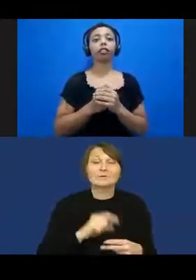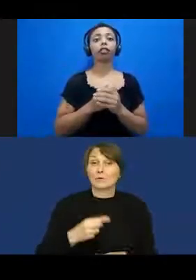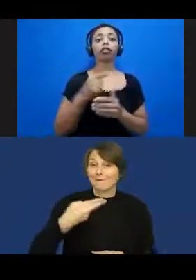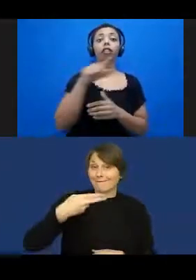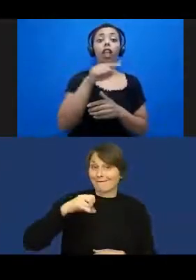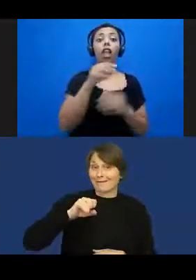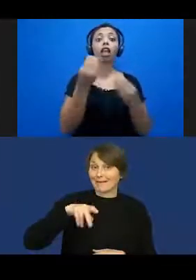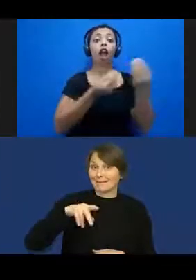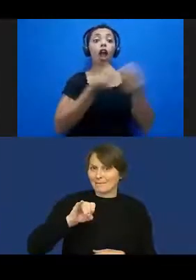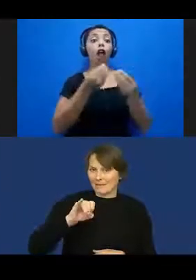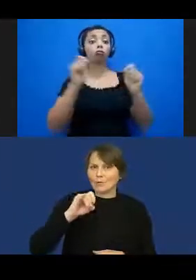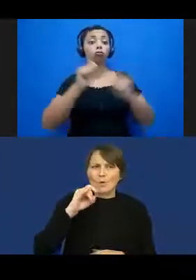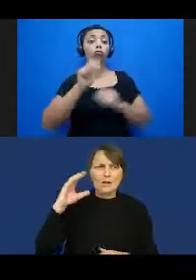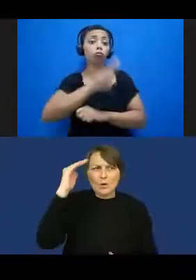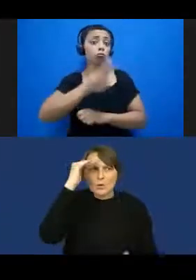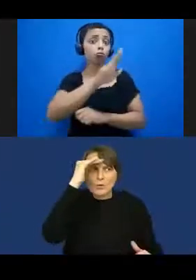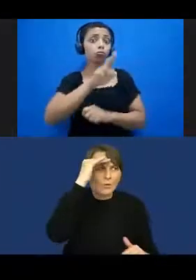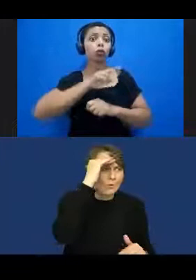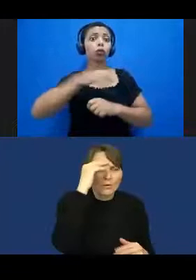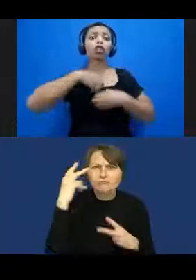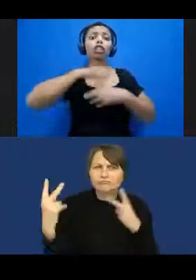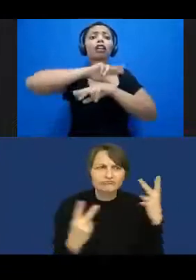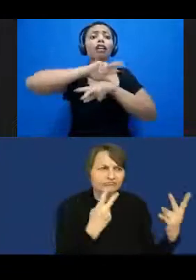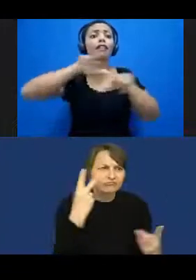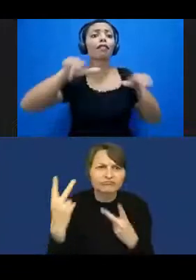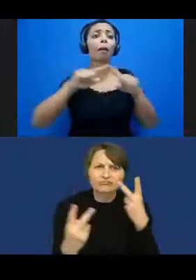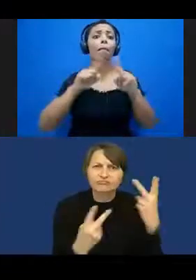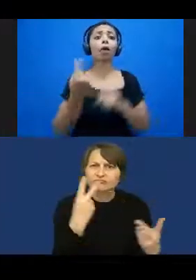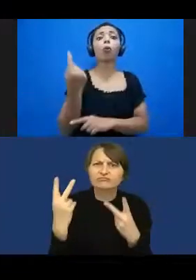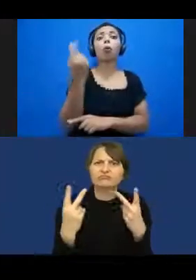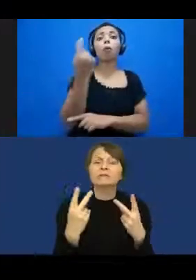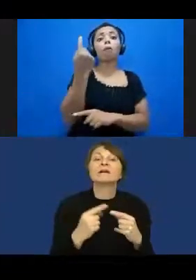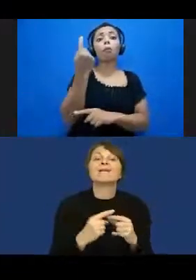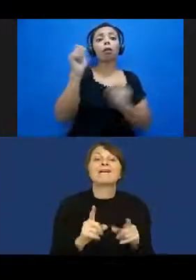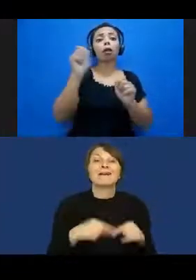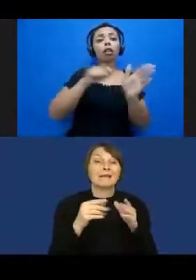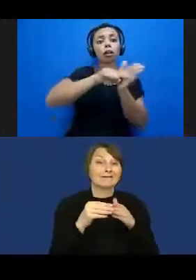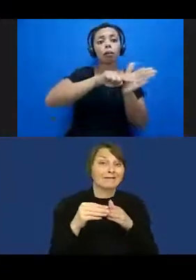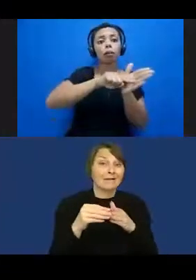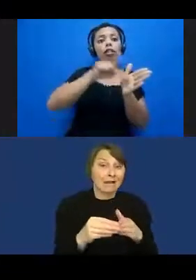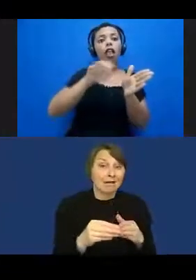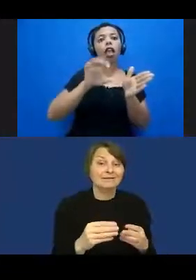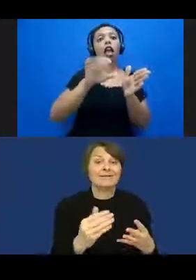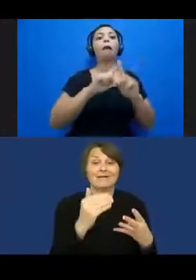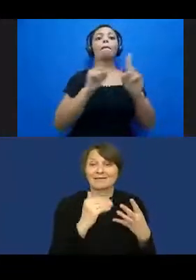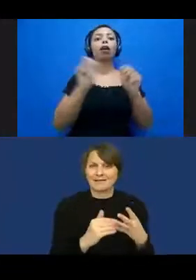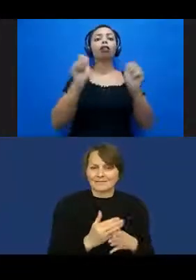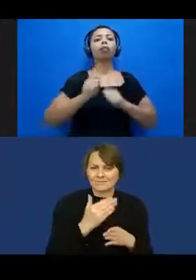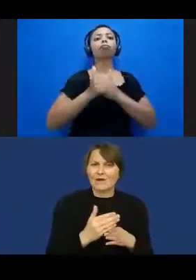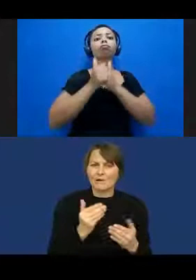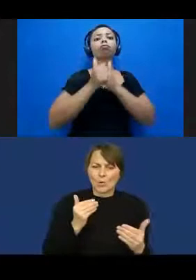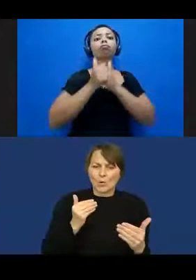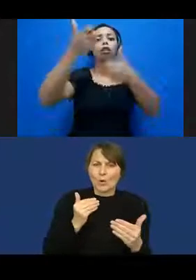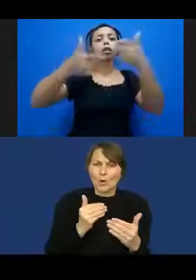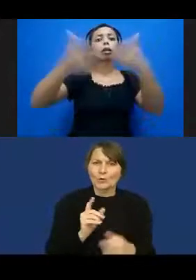or several modes. The first is search mode, then guided mode, and finally a final approach mode as you get gradually closer to the